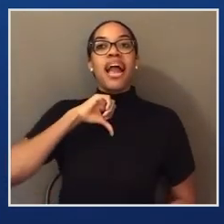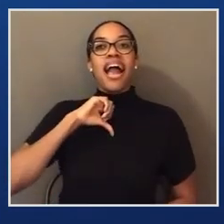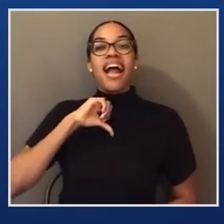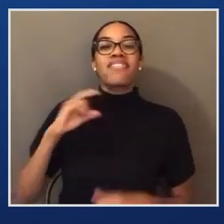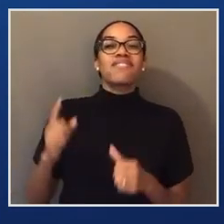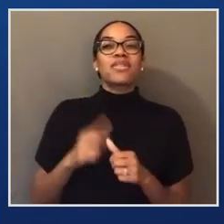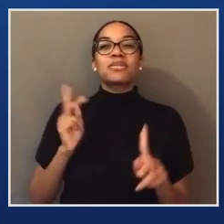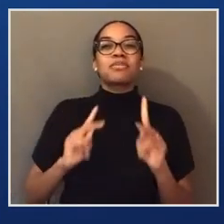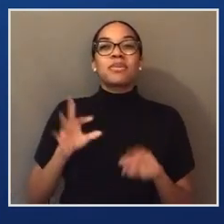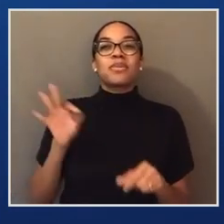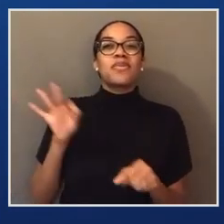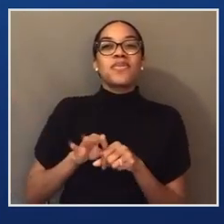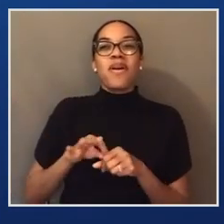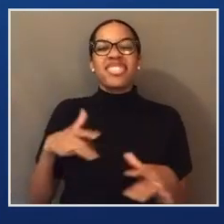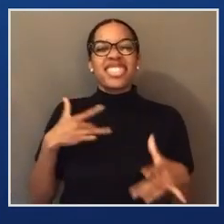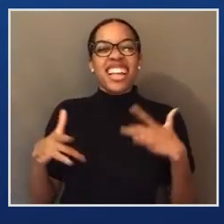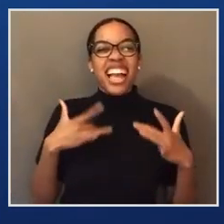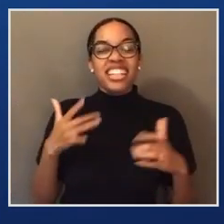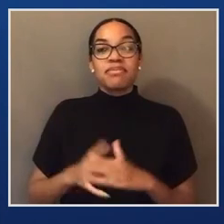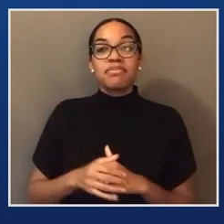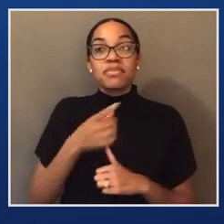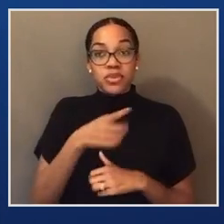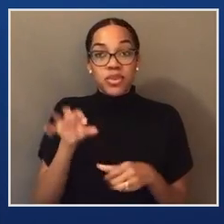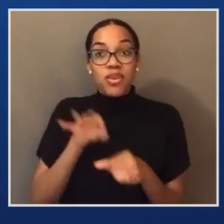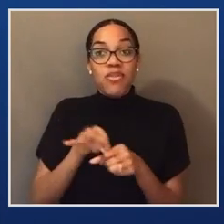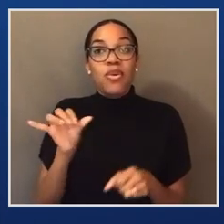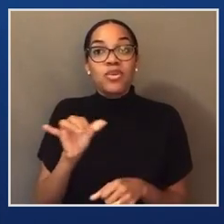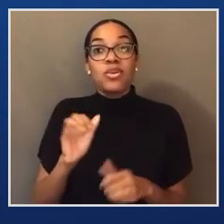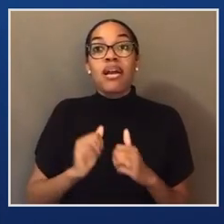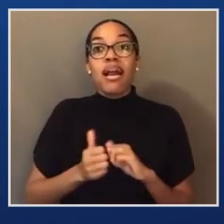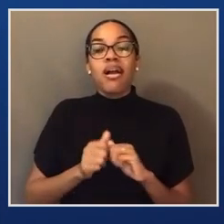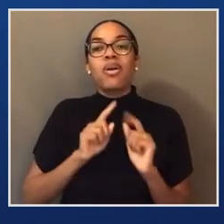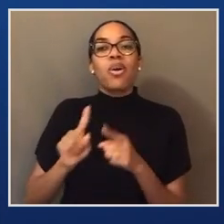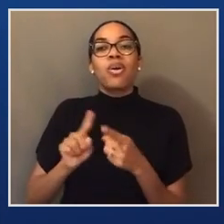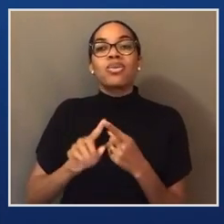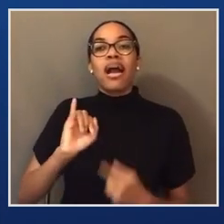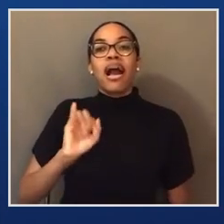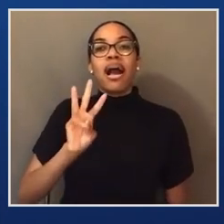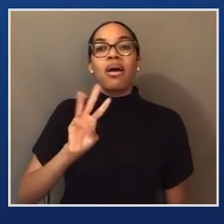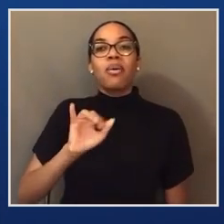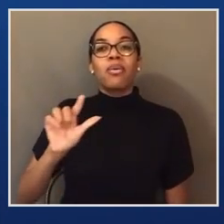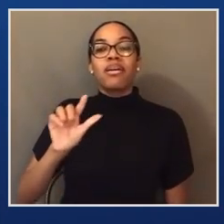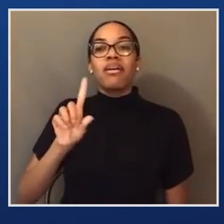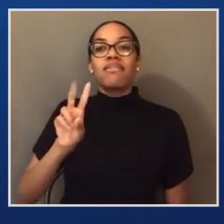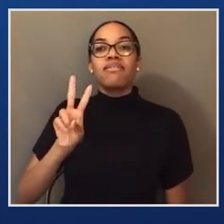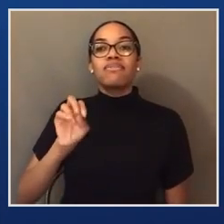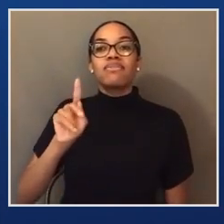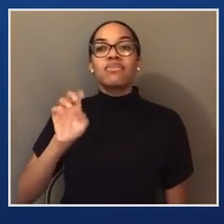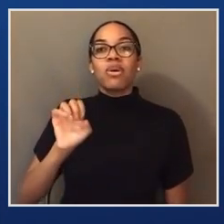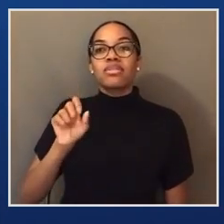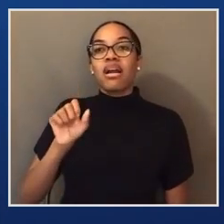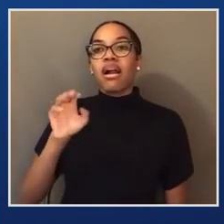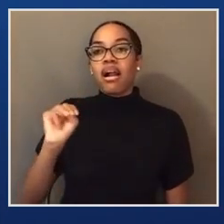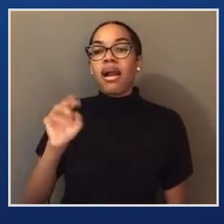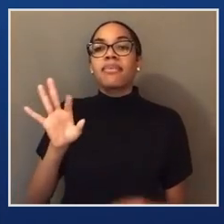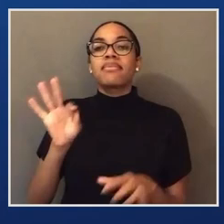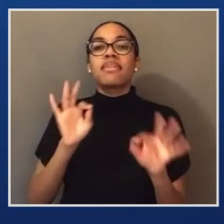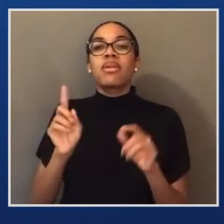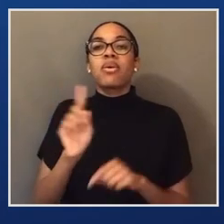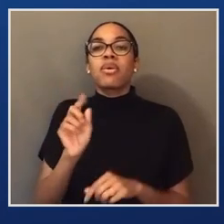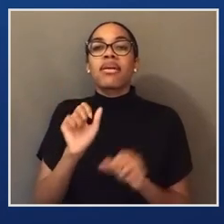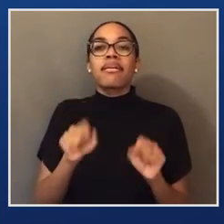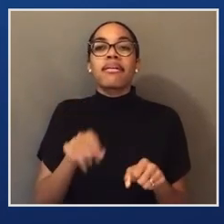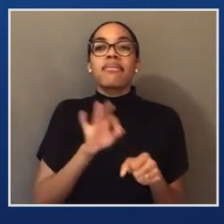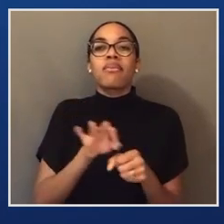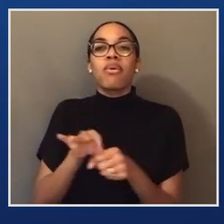move this country forward by going to iwillvote.com to find out exactly how, when, and where you can cast your ballot. Early voting has already